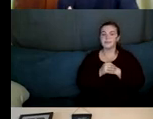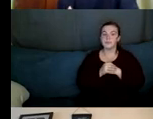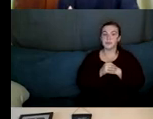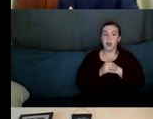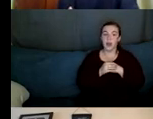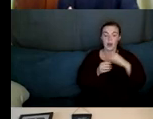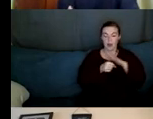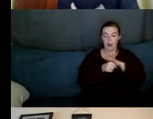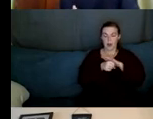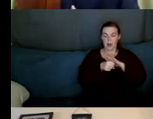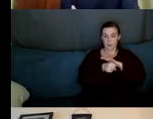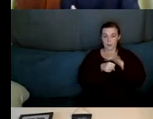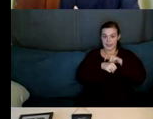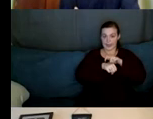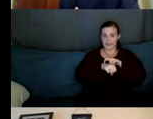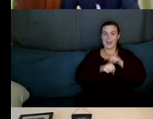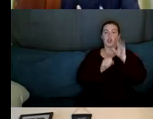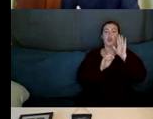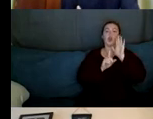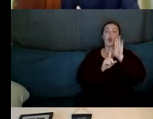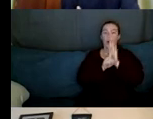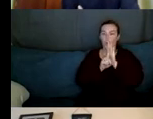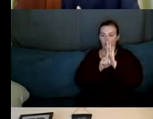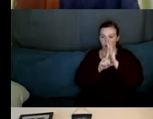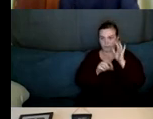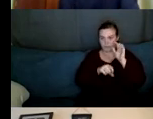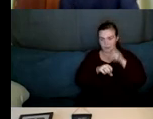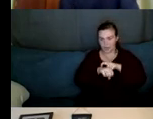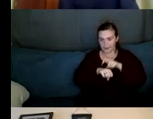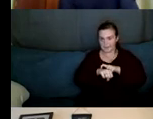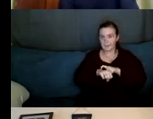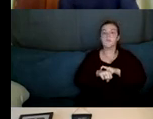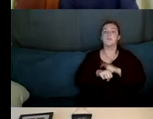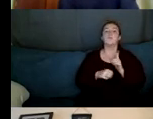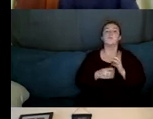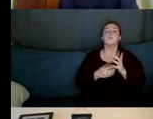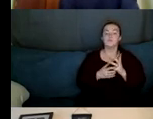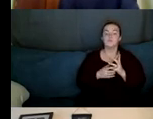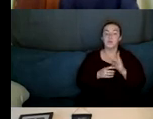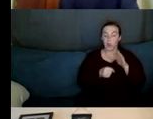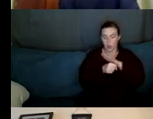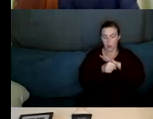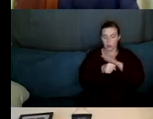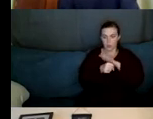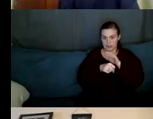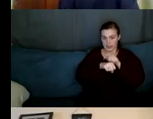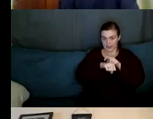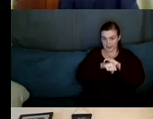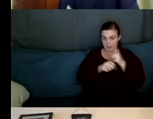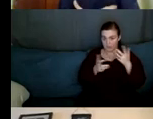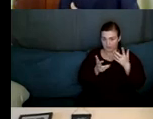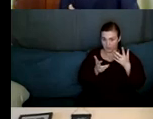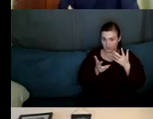are functioning in, and obviously it can be impacted by daylight savings. So whenever I refer to local time, I'm just